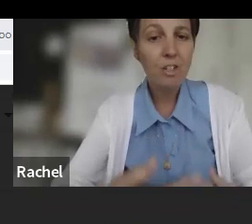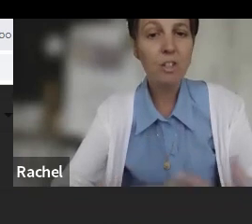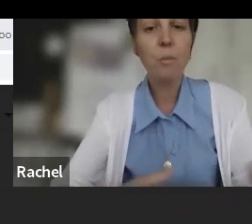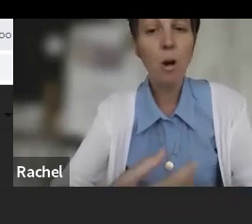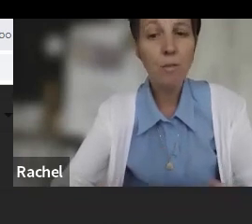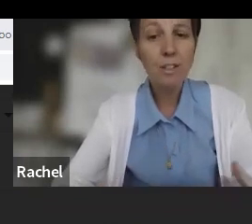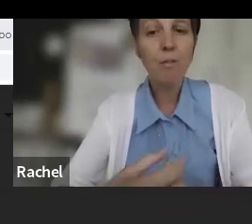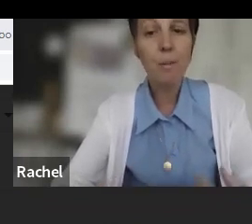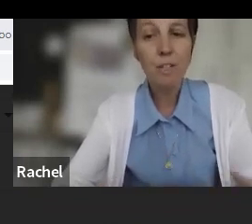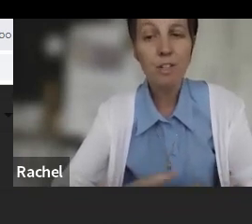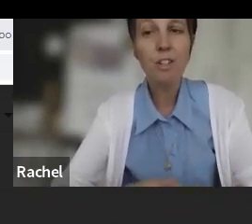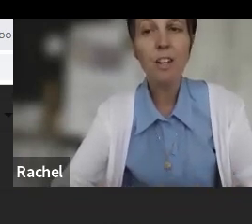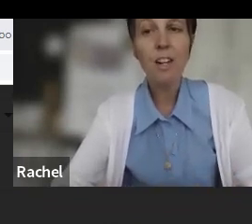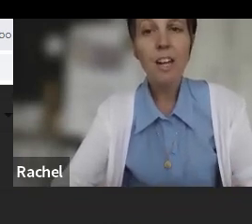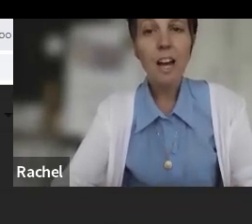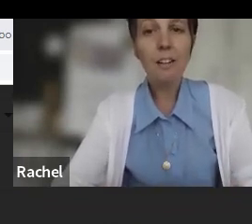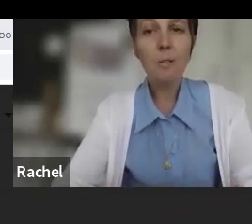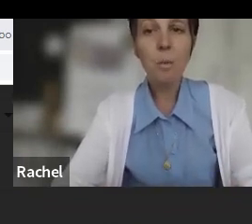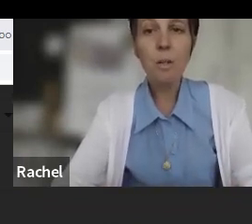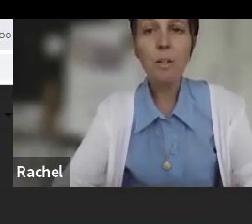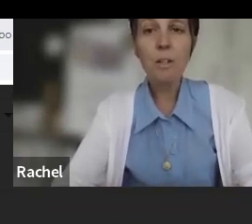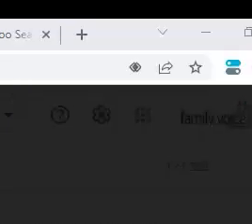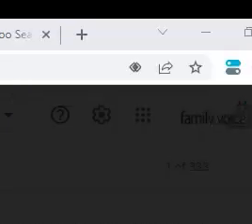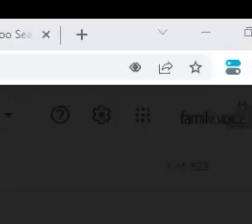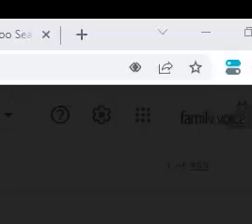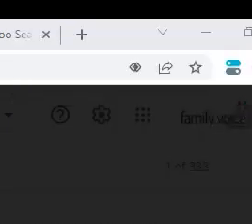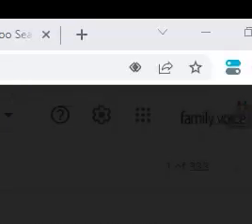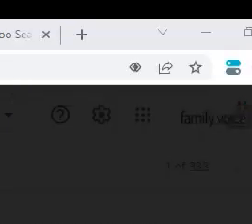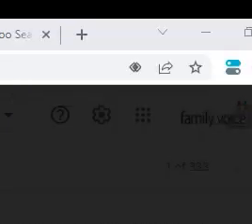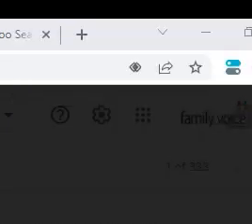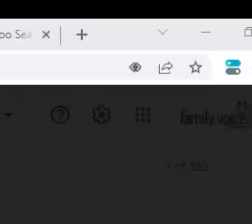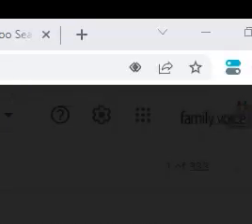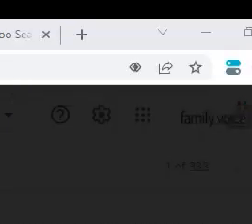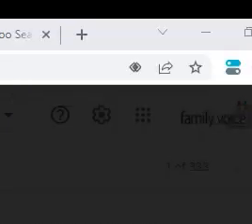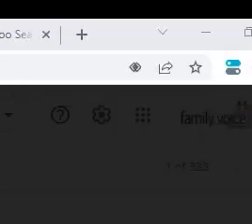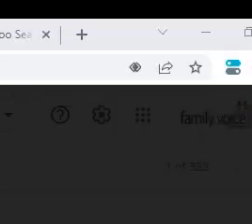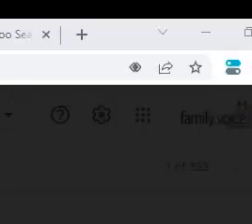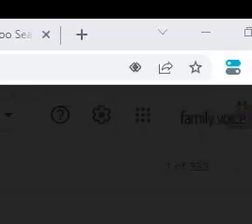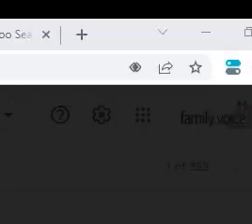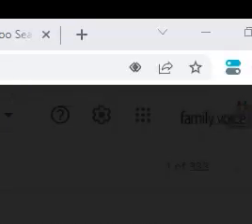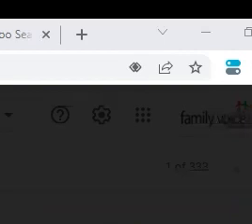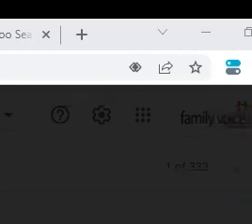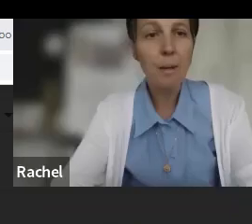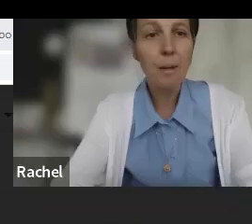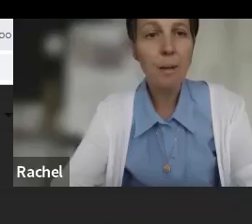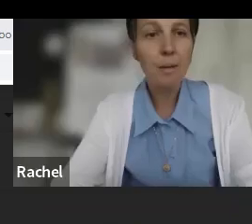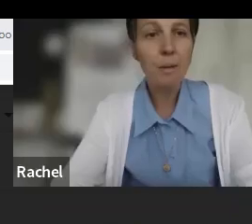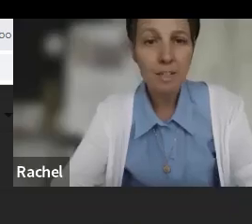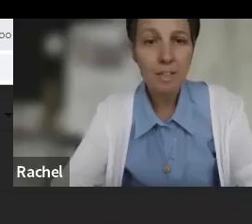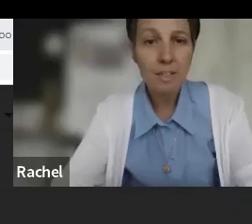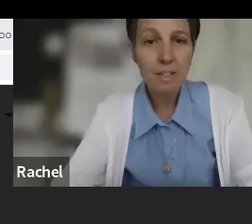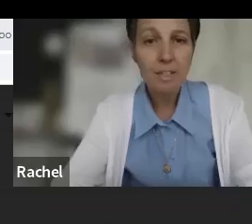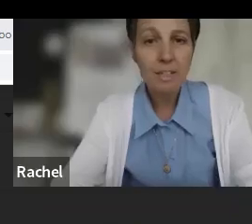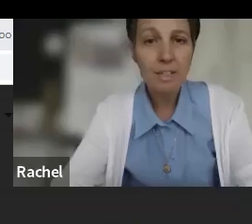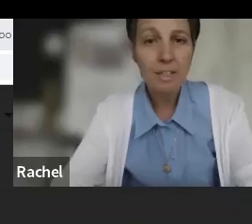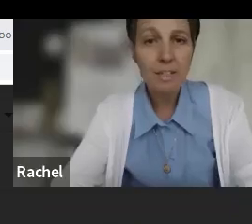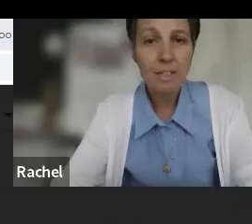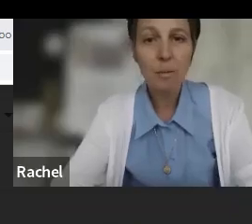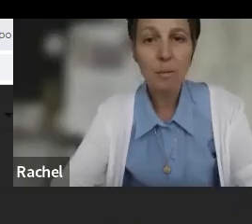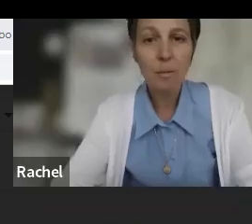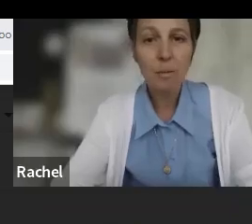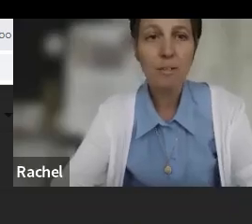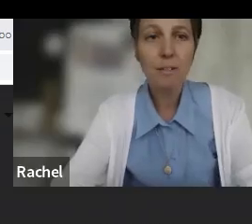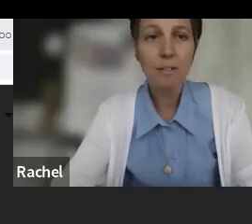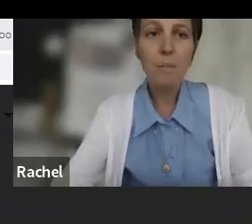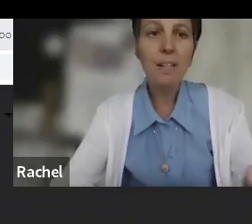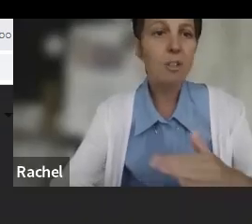more repetition, so it offers that repetition, and we can provide like easier read material so that people can understand that a little bit better, and